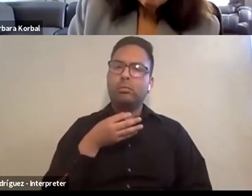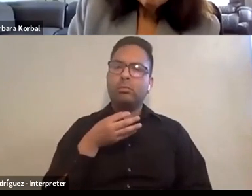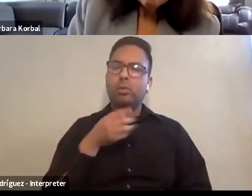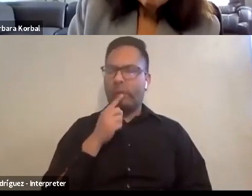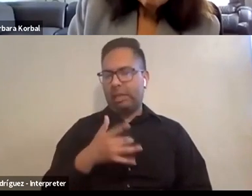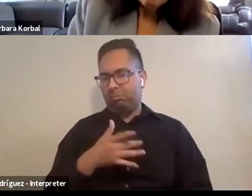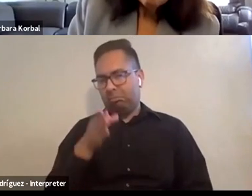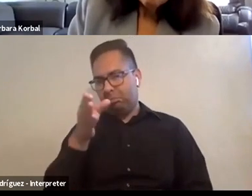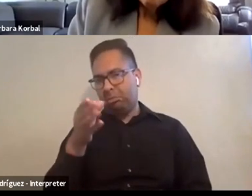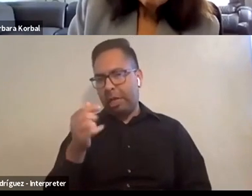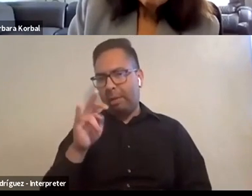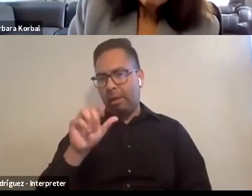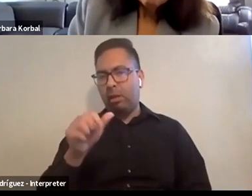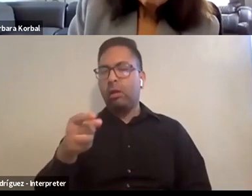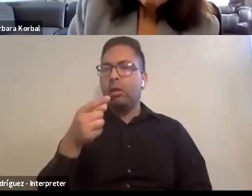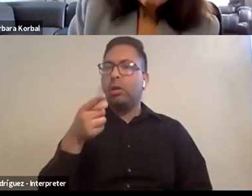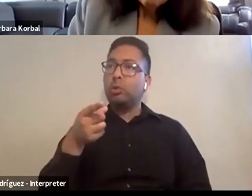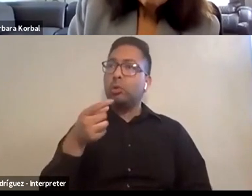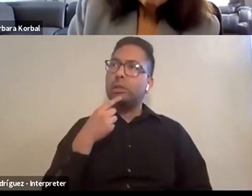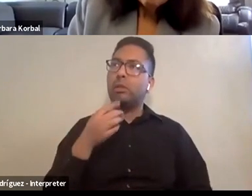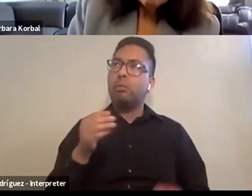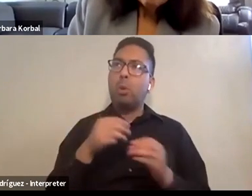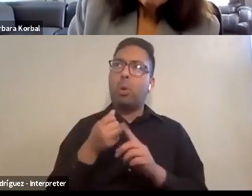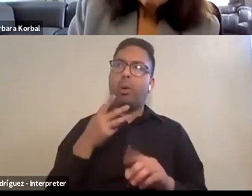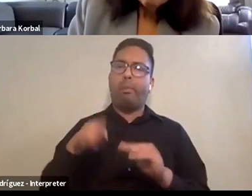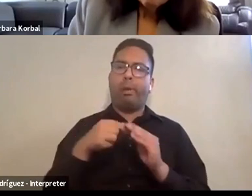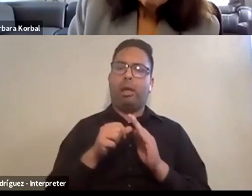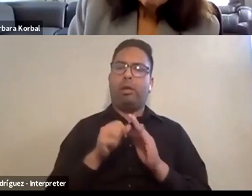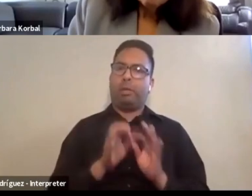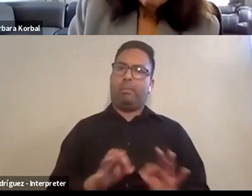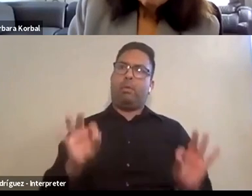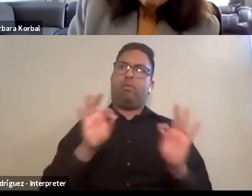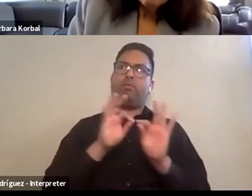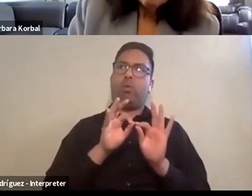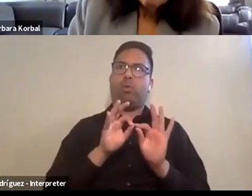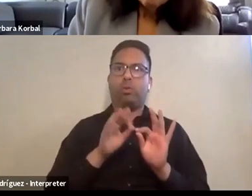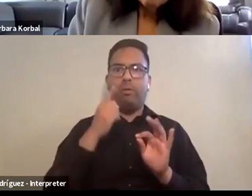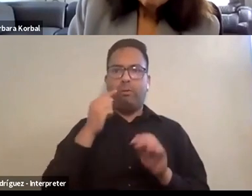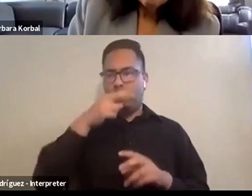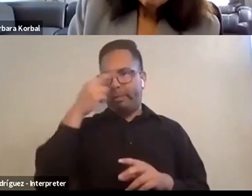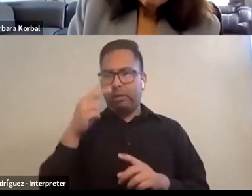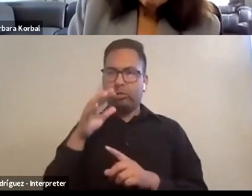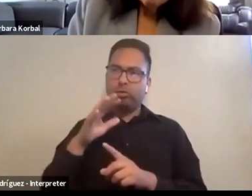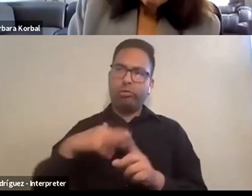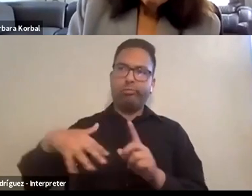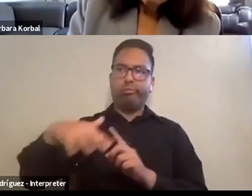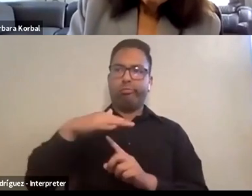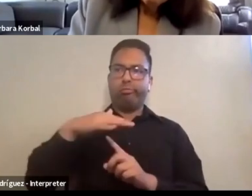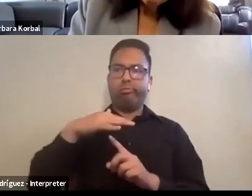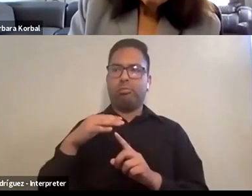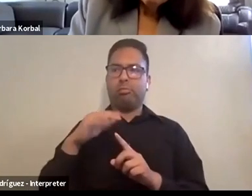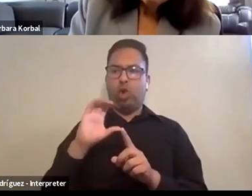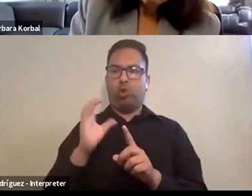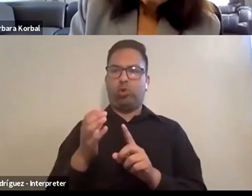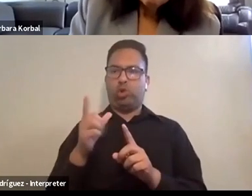could you say a bit more about the significance of El Corno Emplumado for the Mexican cultural landscape of the 60s? It seems that